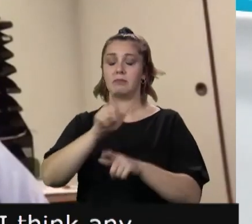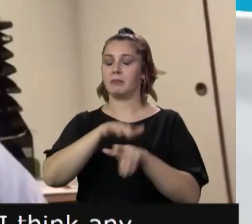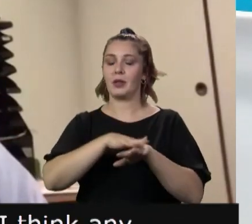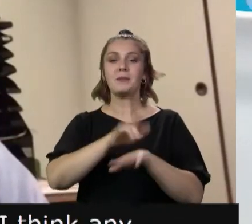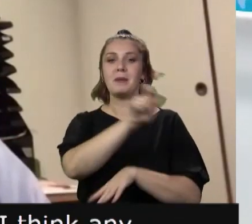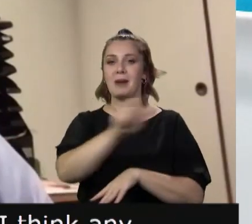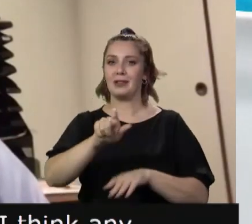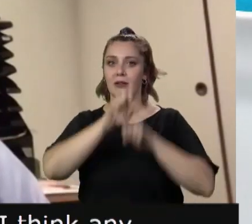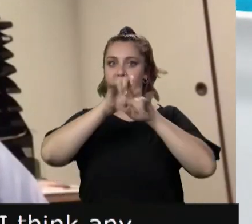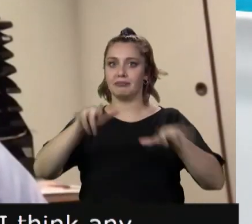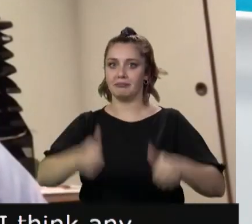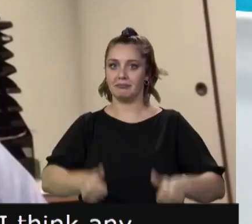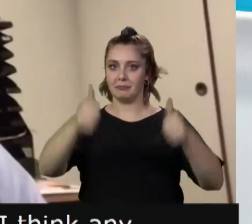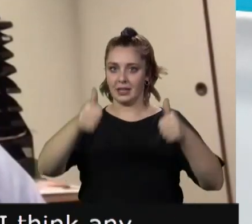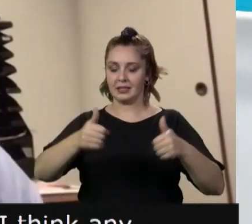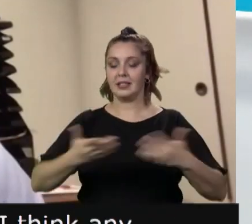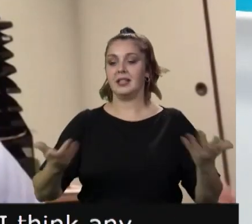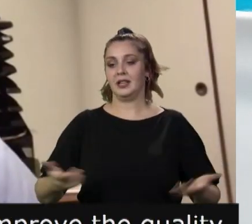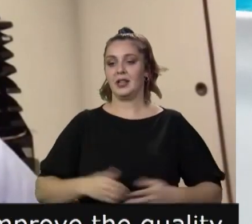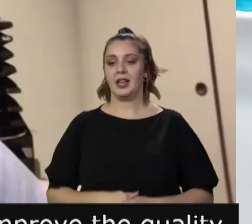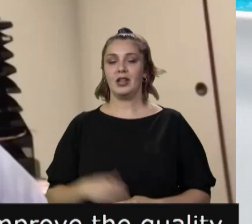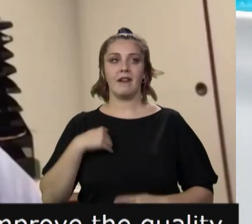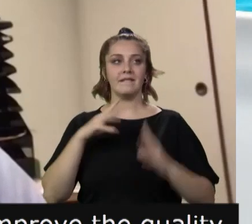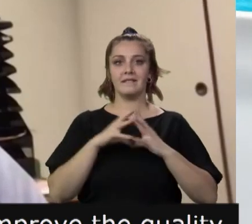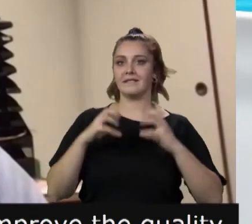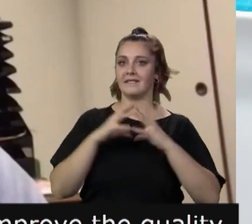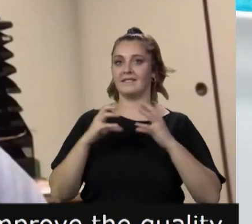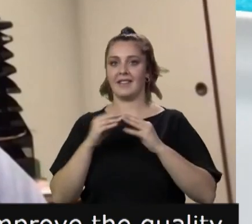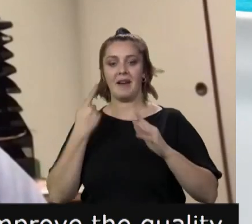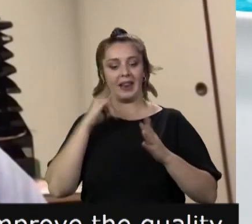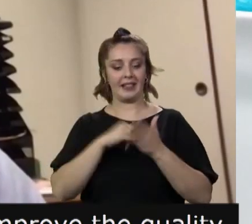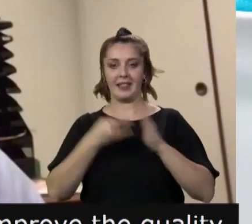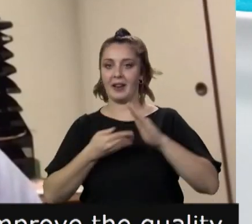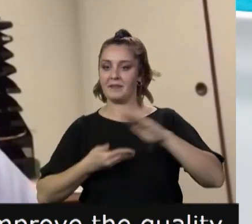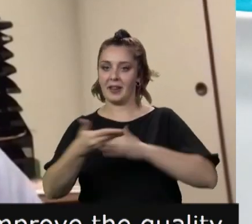the quality of services to reach people.